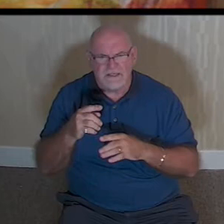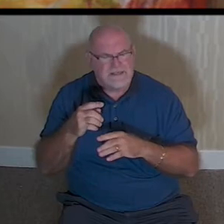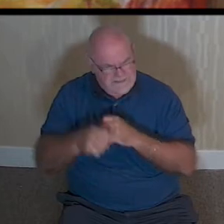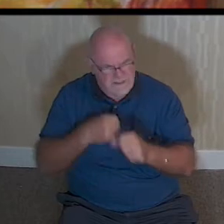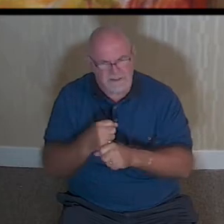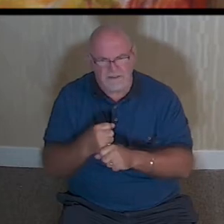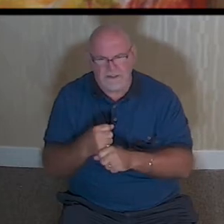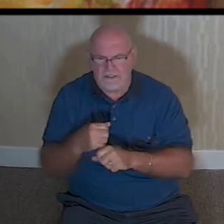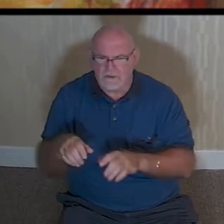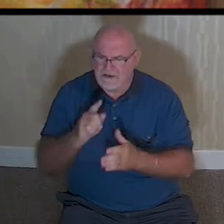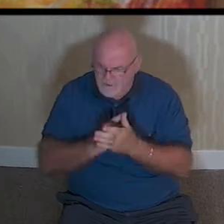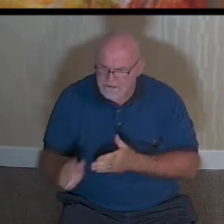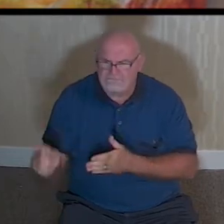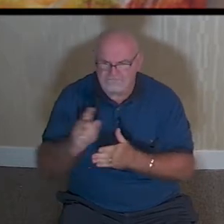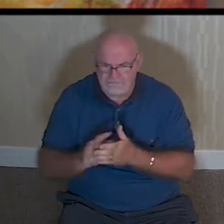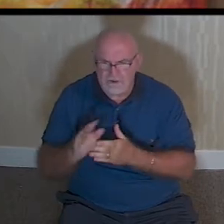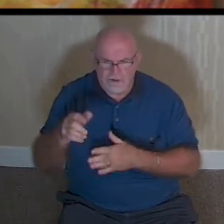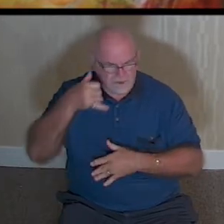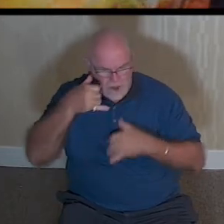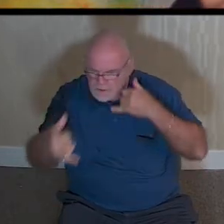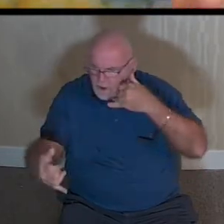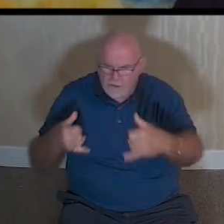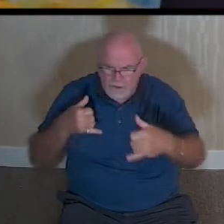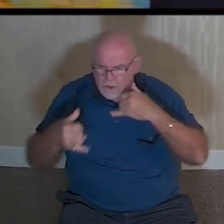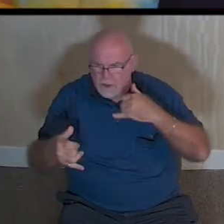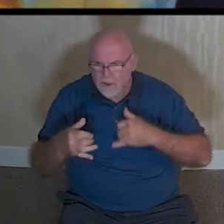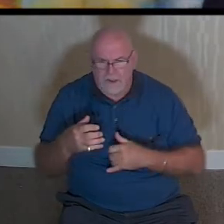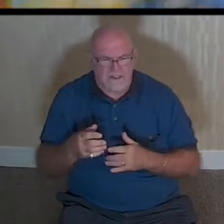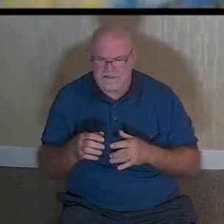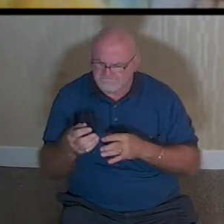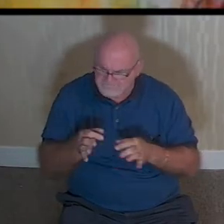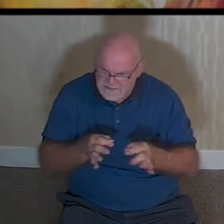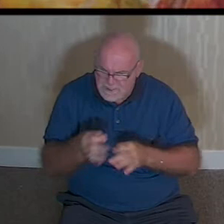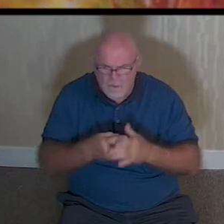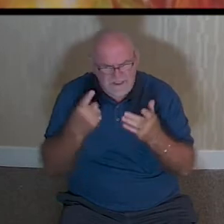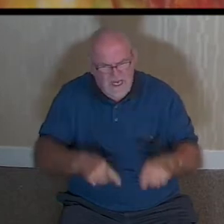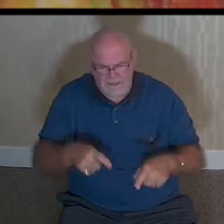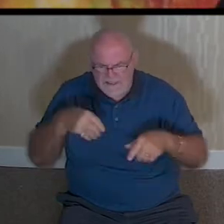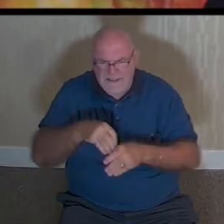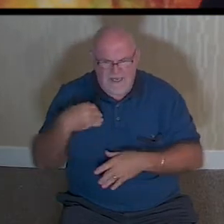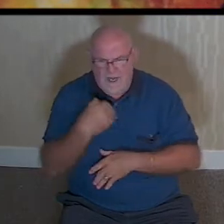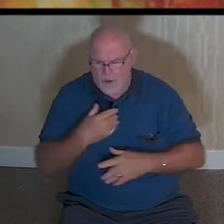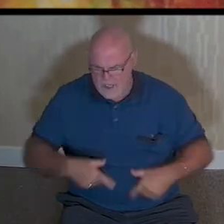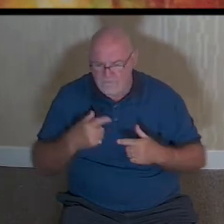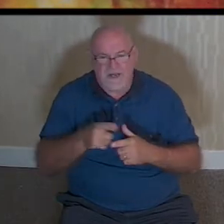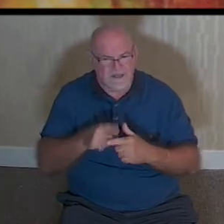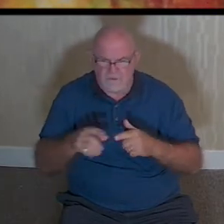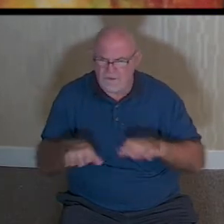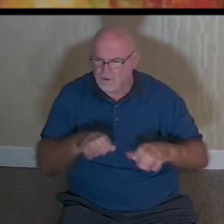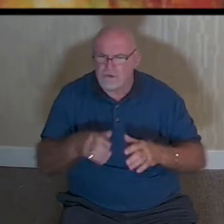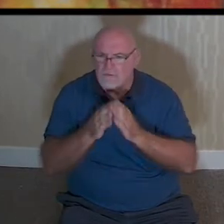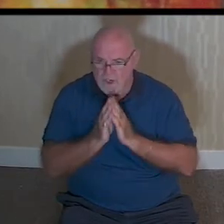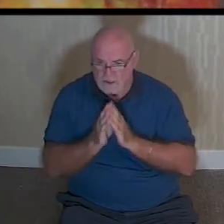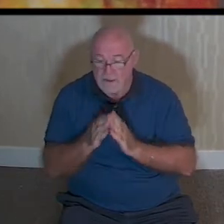I, each week. We would call each other up. We would go over what was going on in our life, and we would do prayers. And